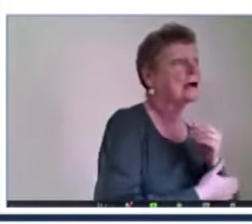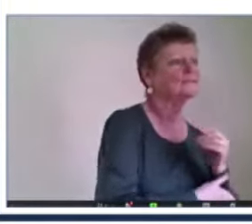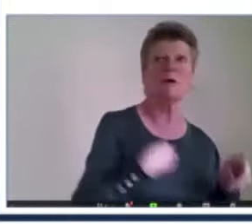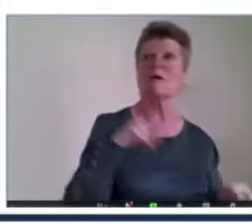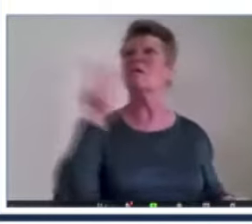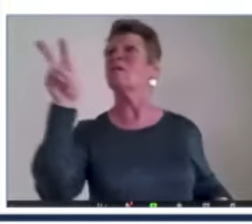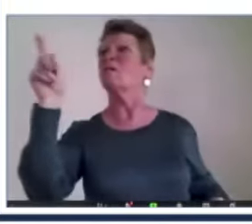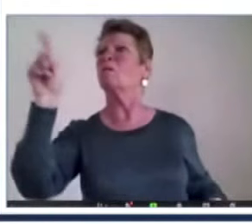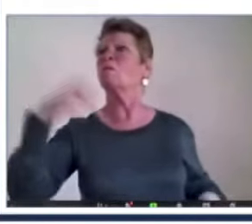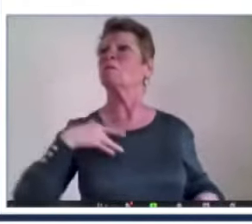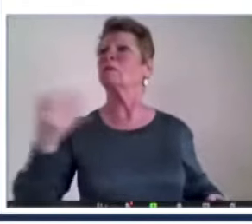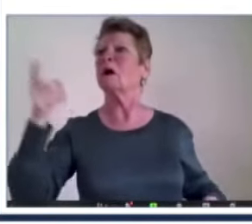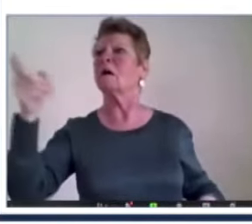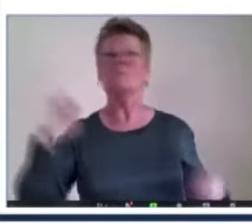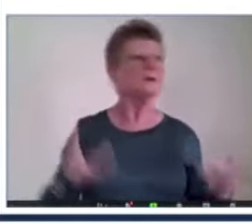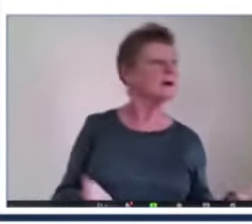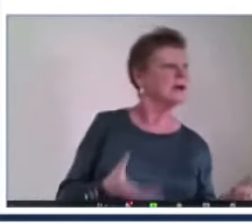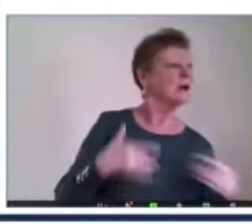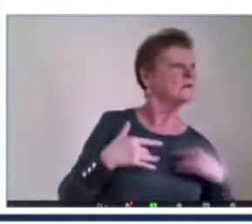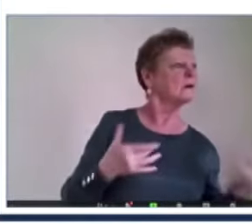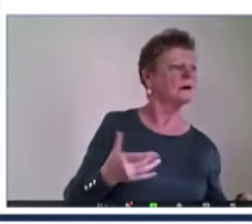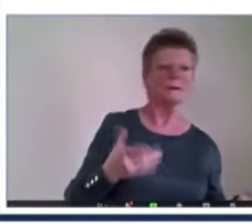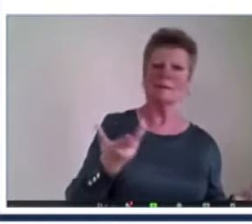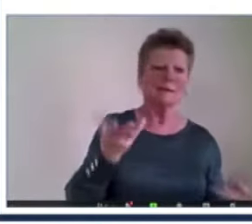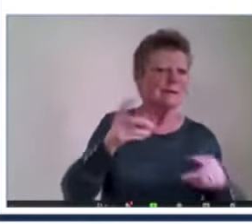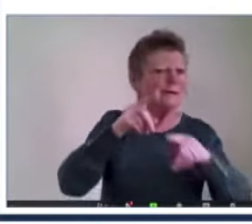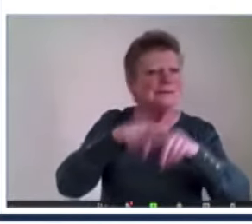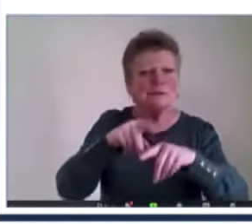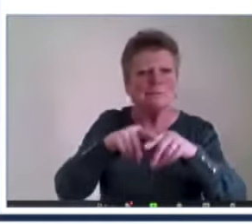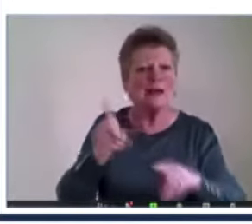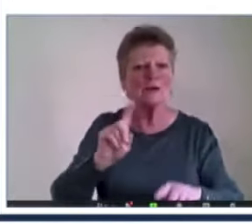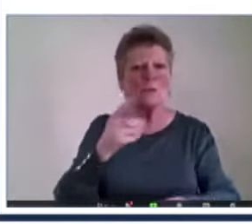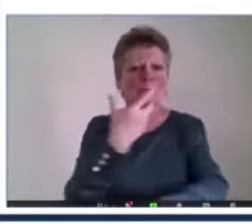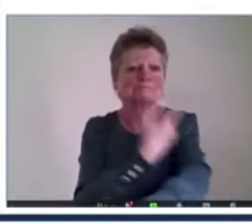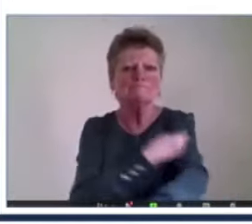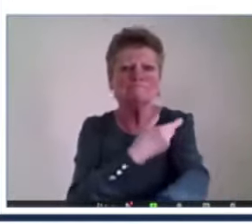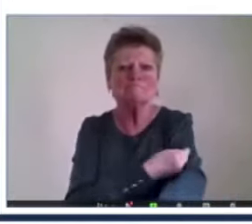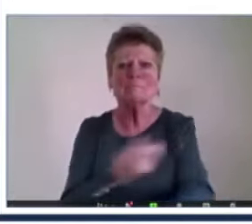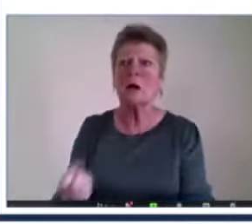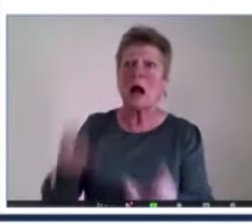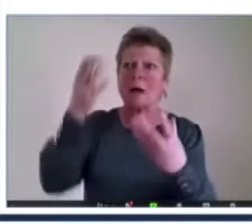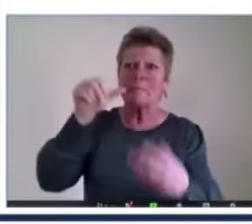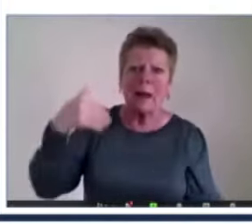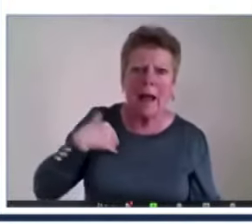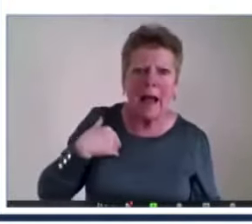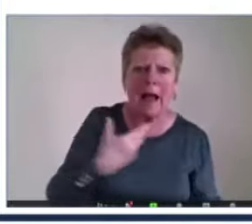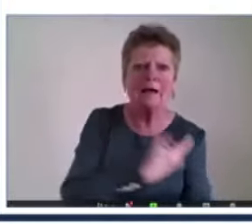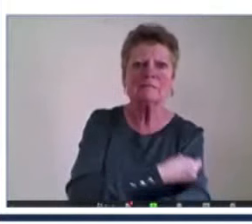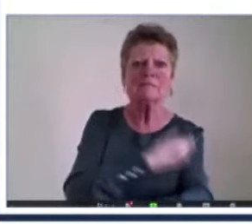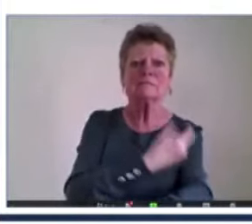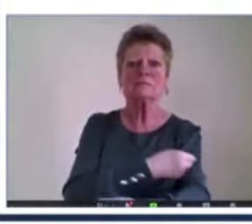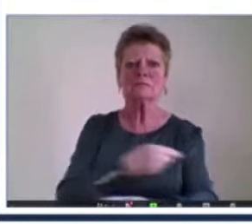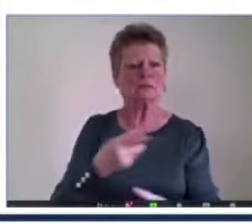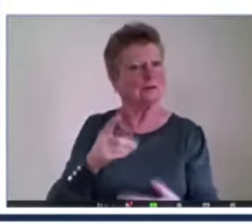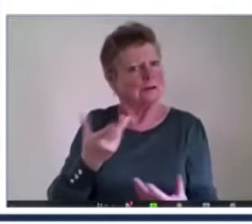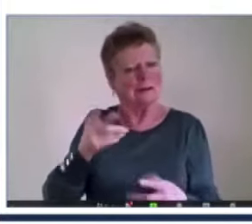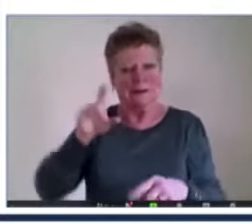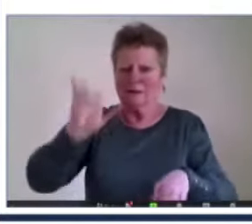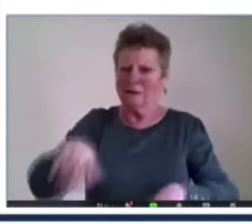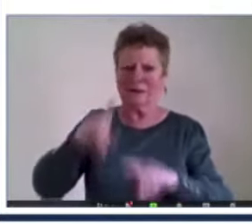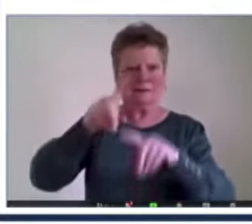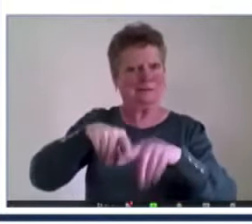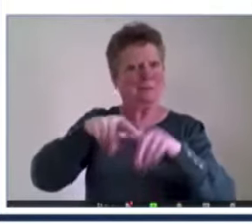they've used, what is the vaccination rate, what was even the schedule of vaccines and the interval between different doses, all have impacts upon